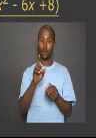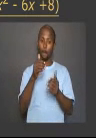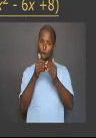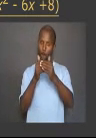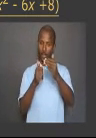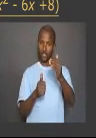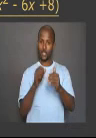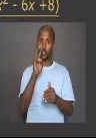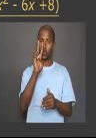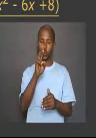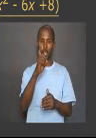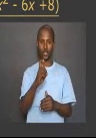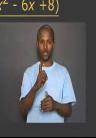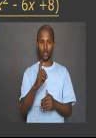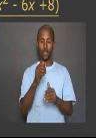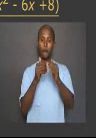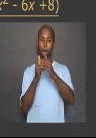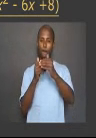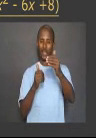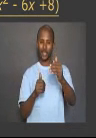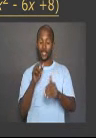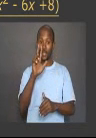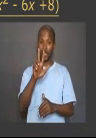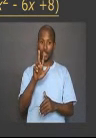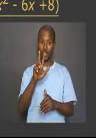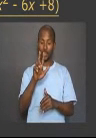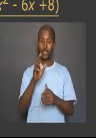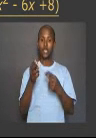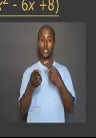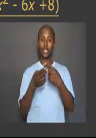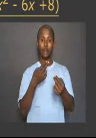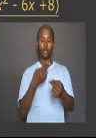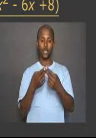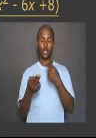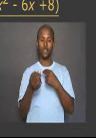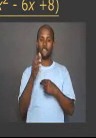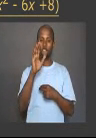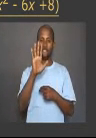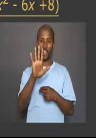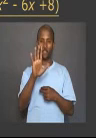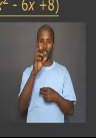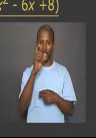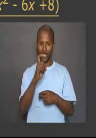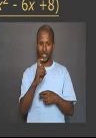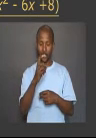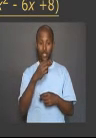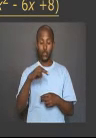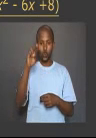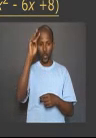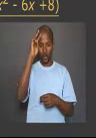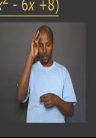minus 2x minus 3 times 5x